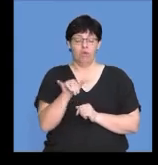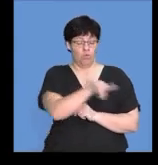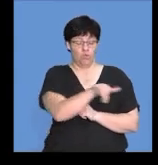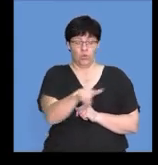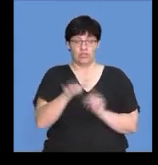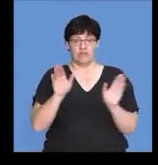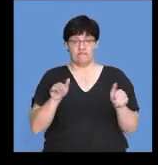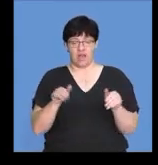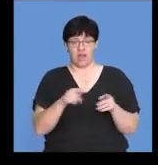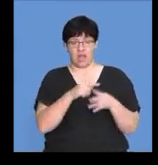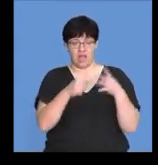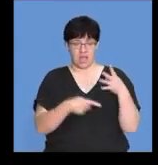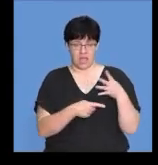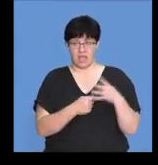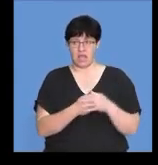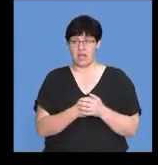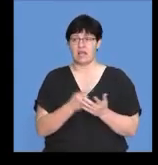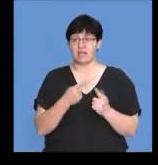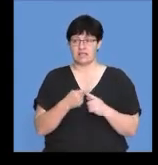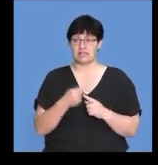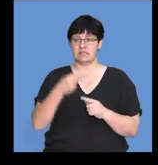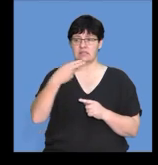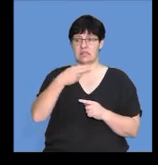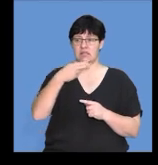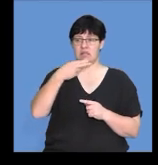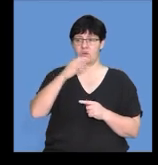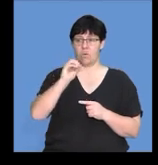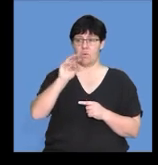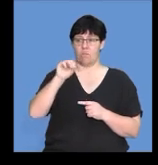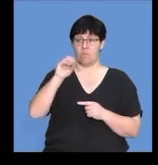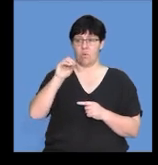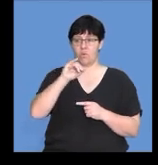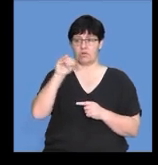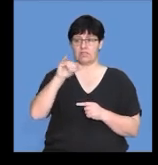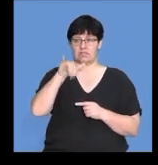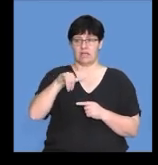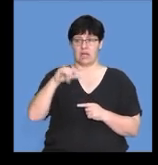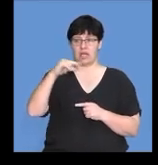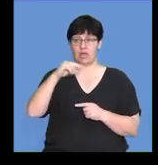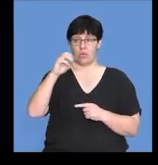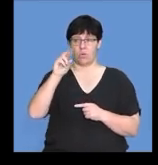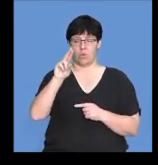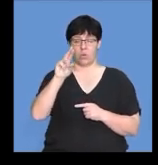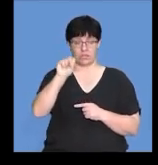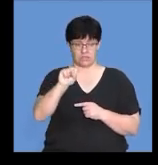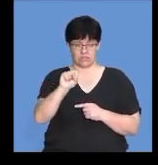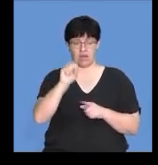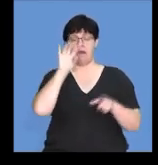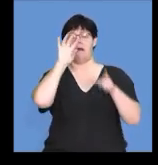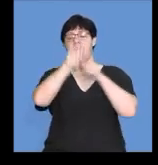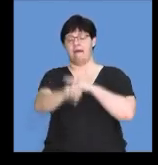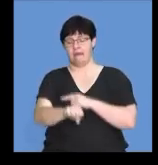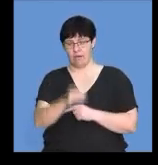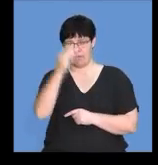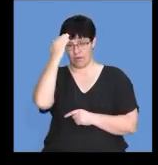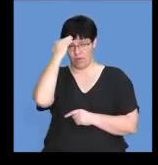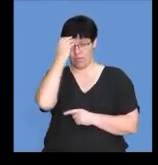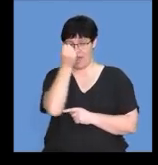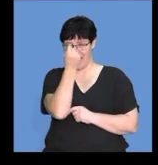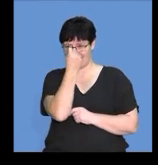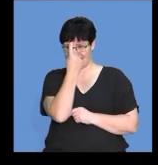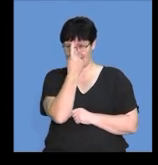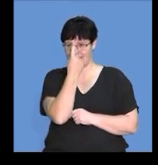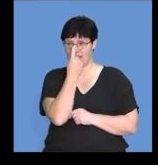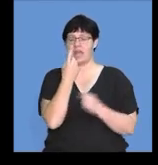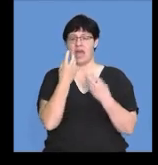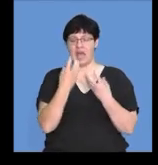fly is homozygous for antennae? Again, the word homozygous, you should come to your understanding now